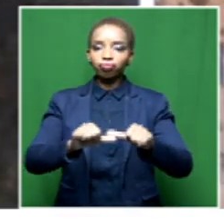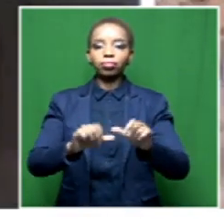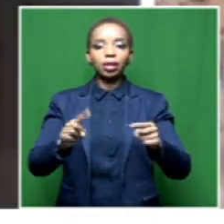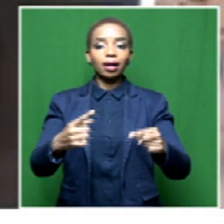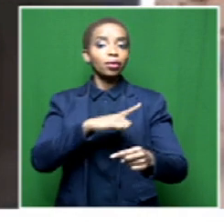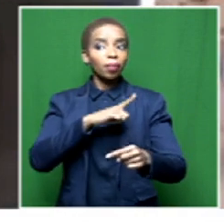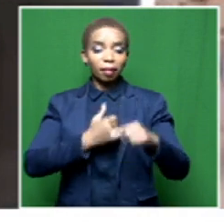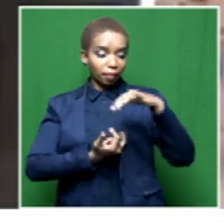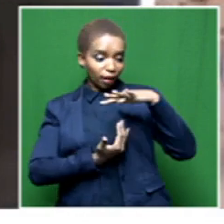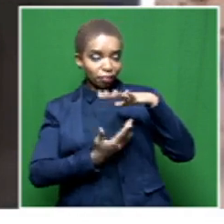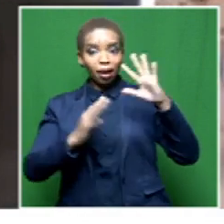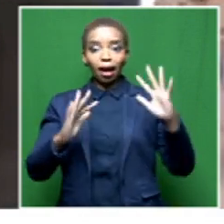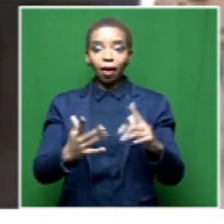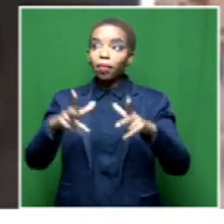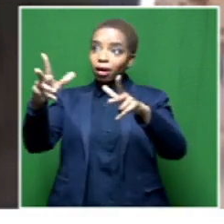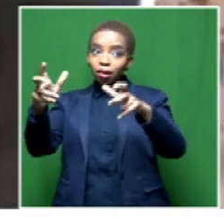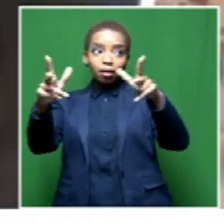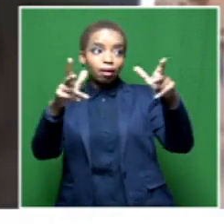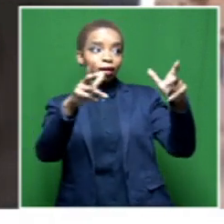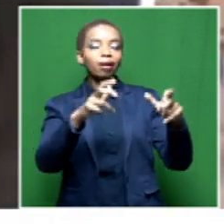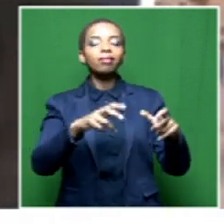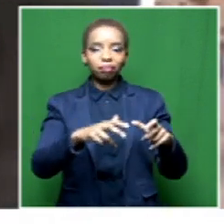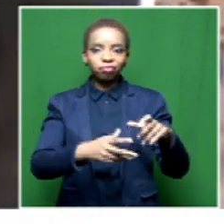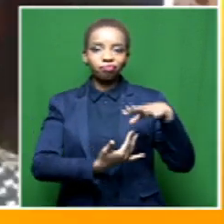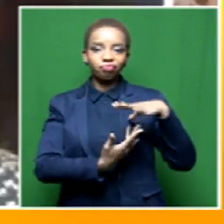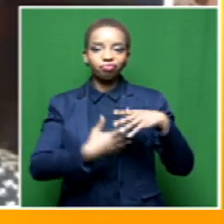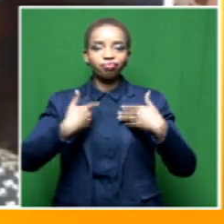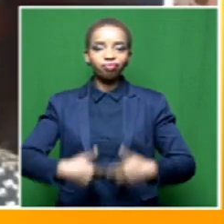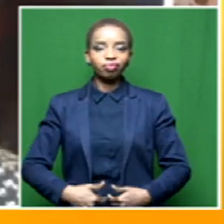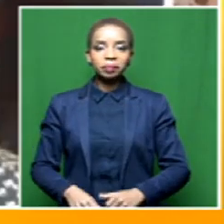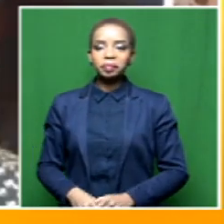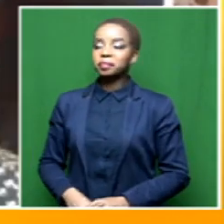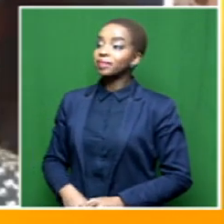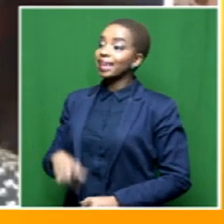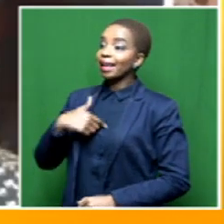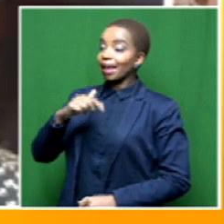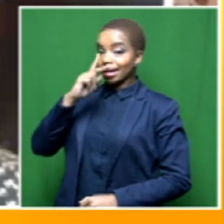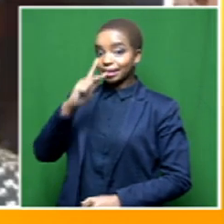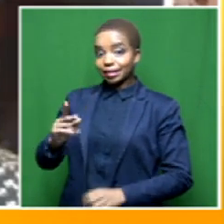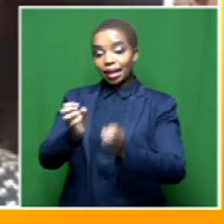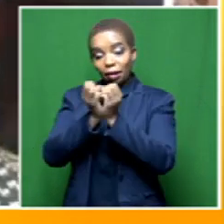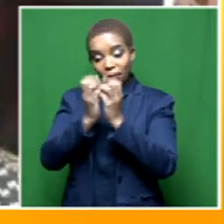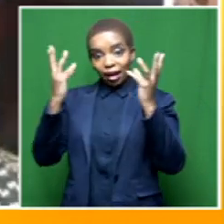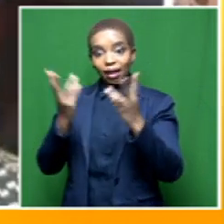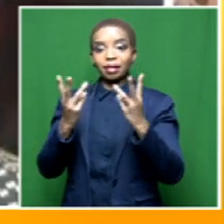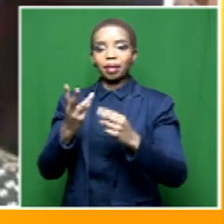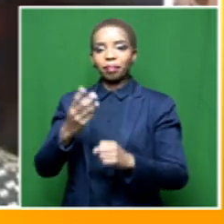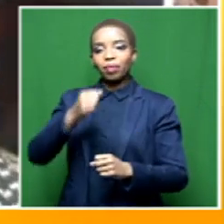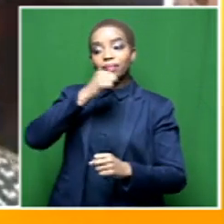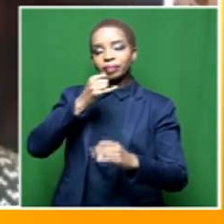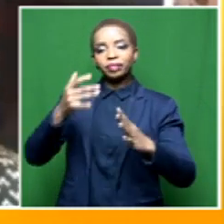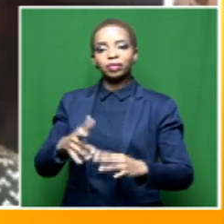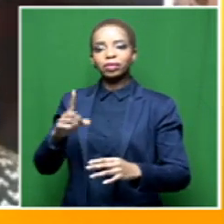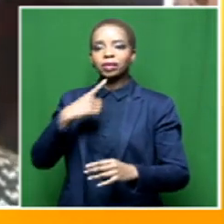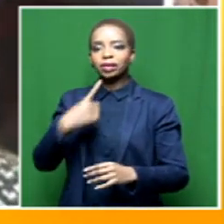from a lot of people when I see around. I see so many artists, have been opting for the plan B, which is